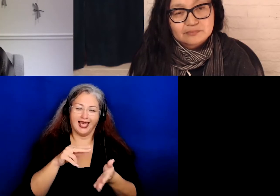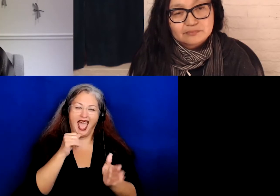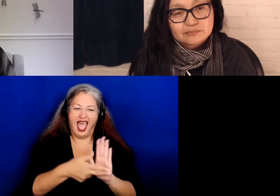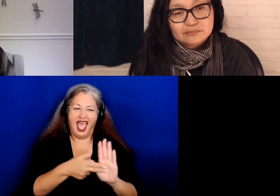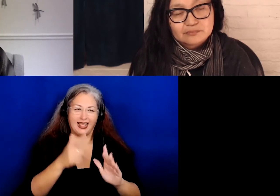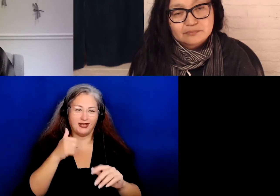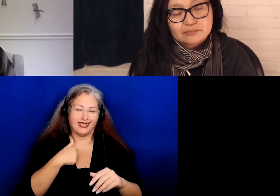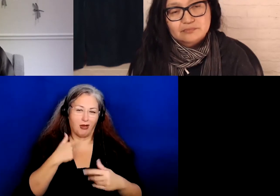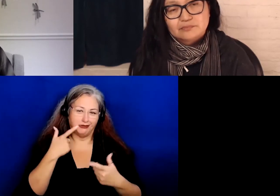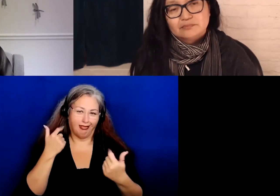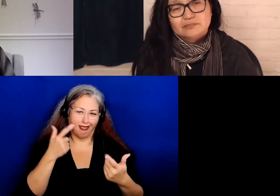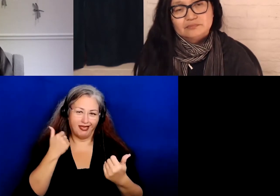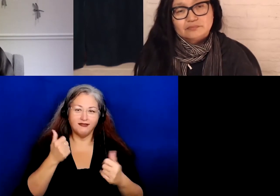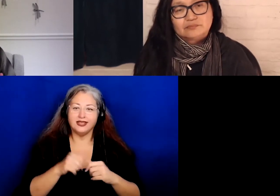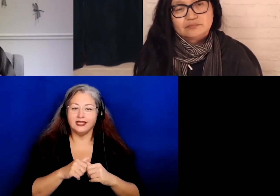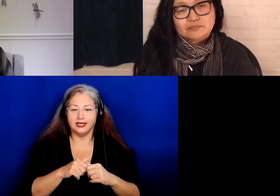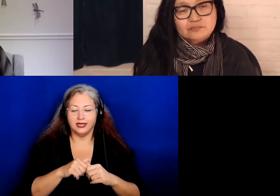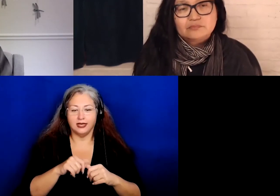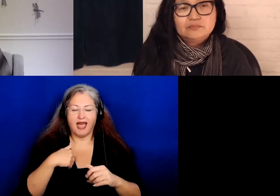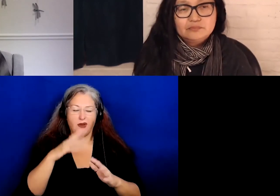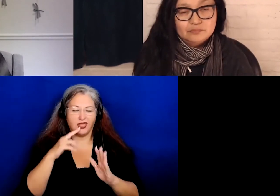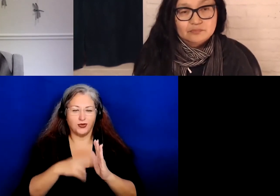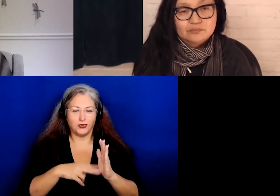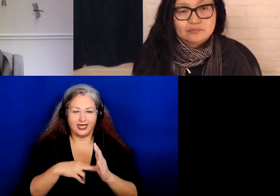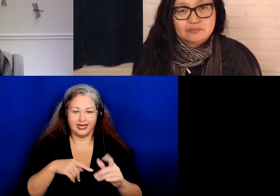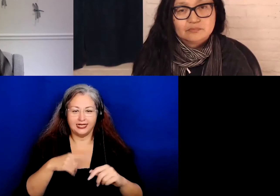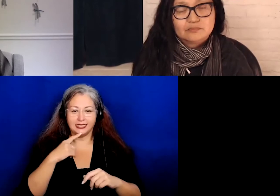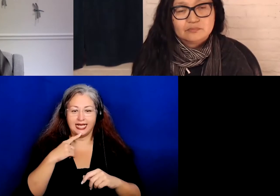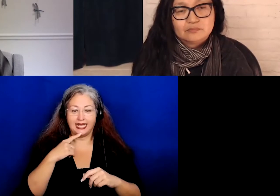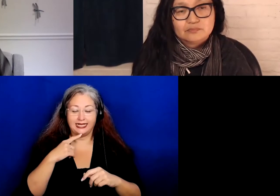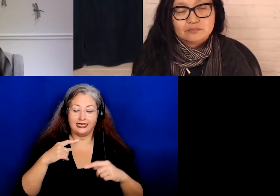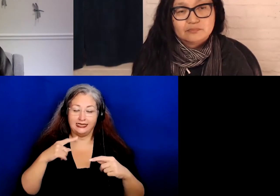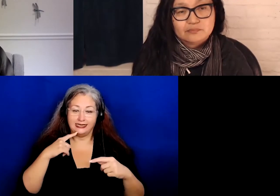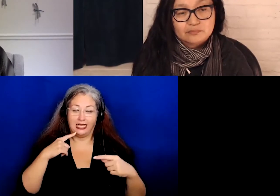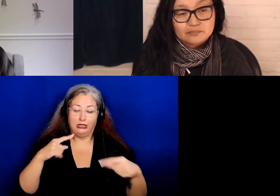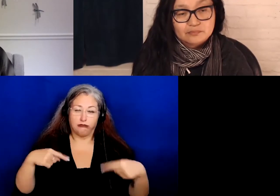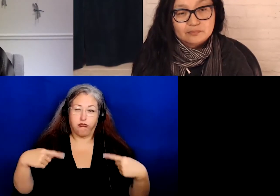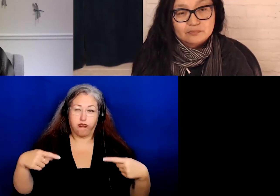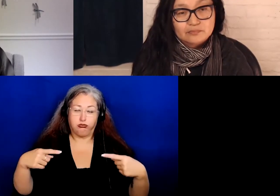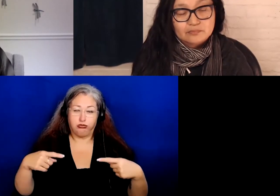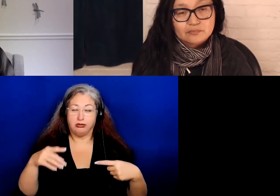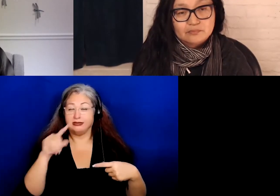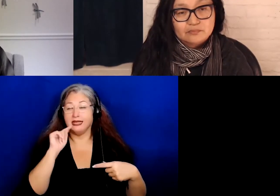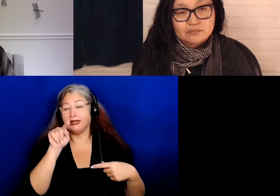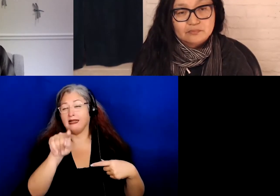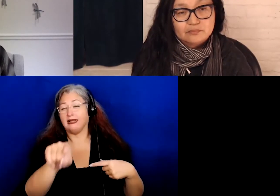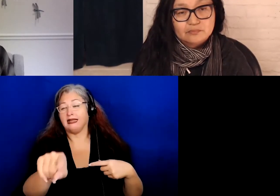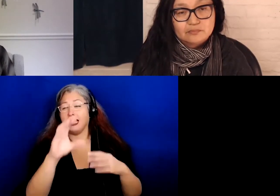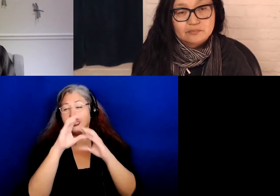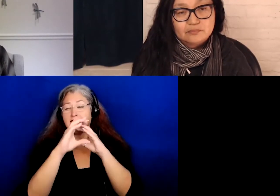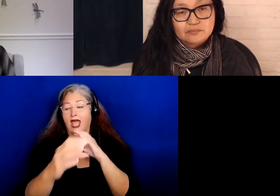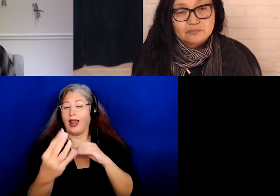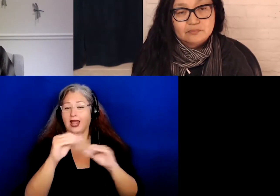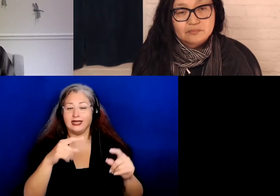But you know, I'll just read it. Spinning its wheels, lightless at the end of the tunnel, such